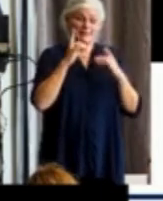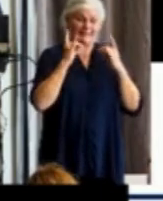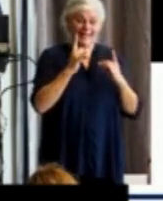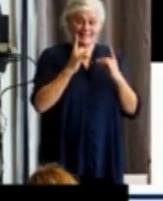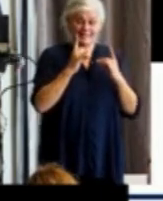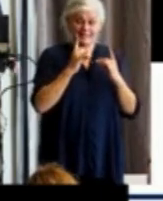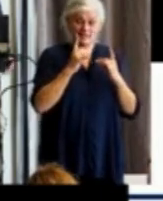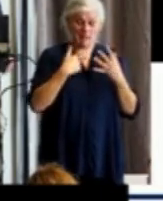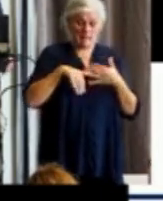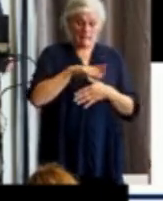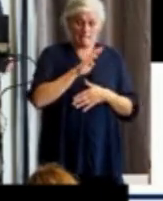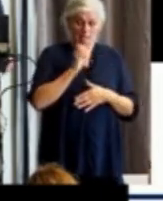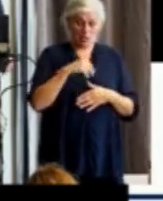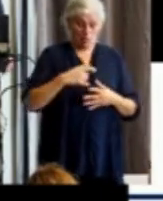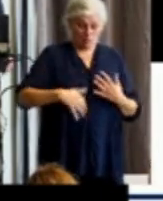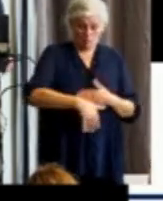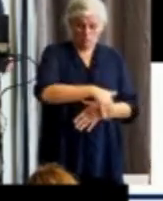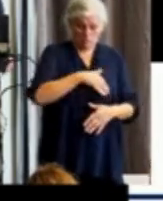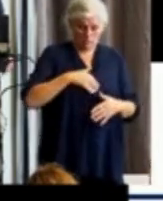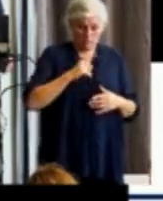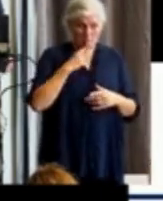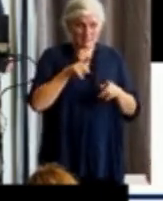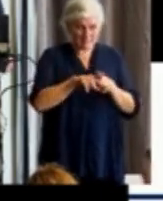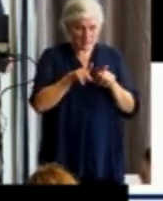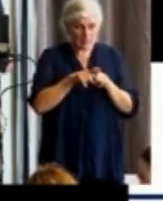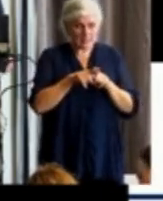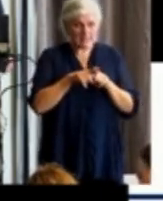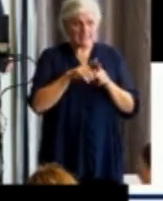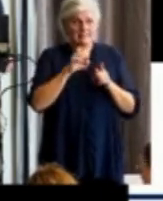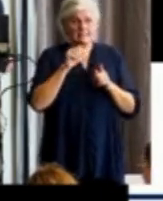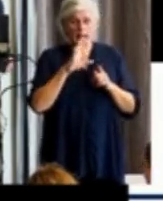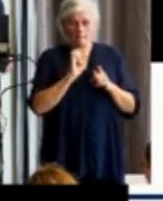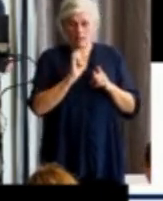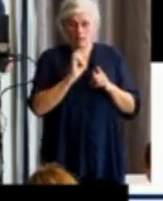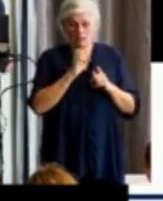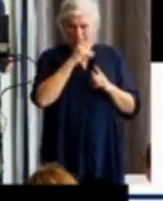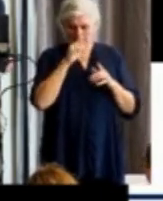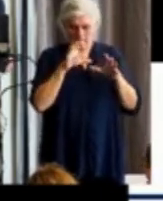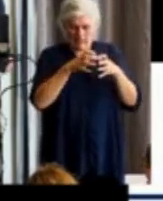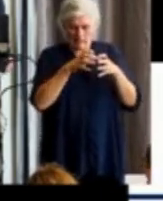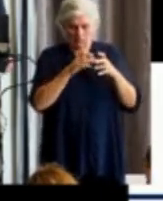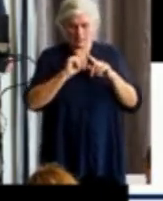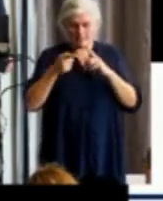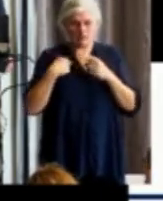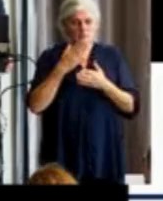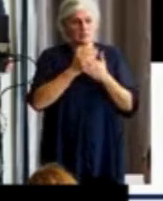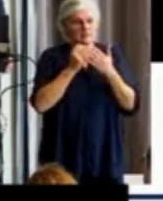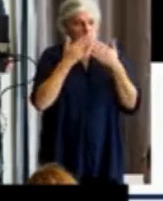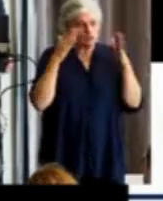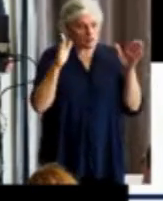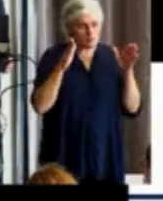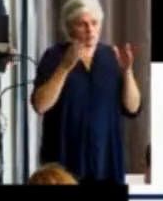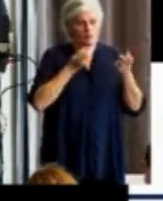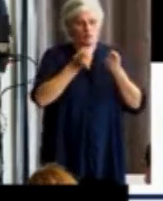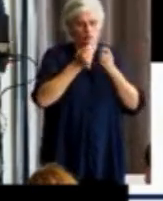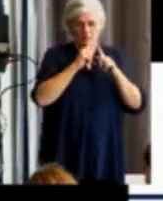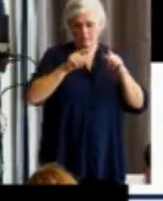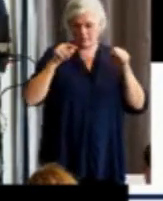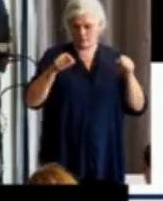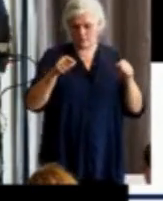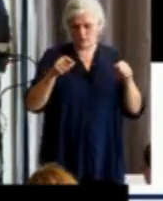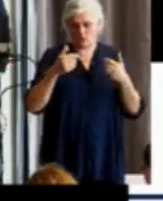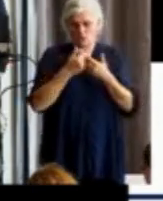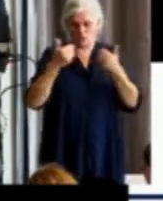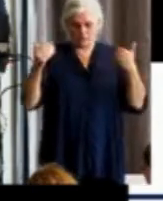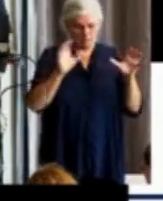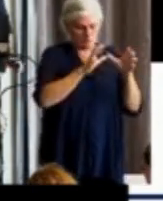microbiome, perhaps. We can also look at inter-sample differences, so we can see whether, in general, our cases and controls look different as two